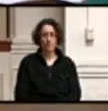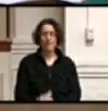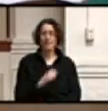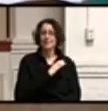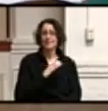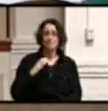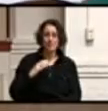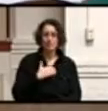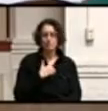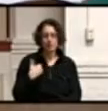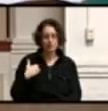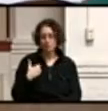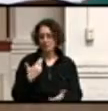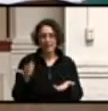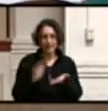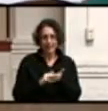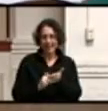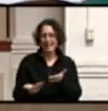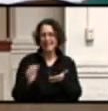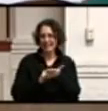location